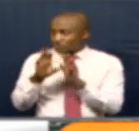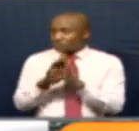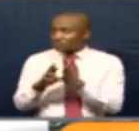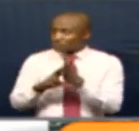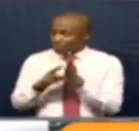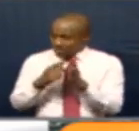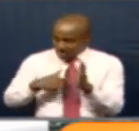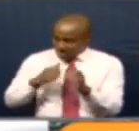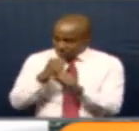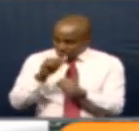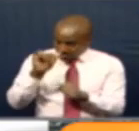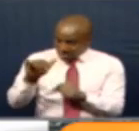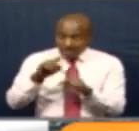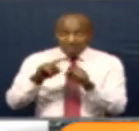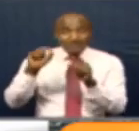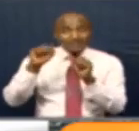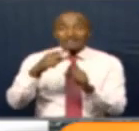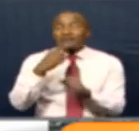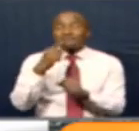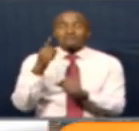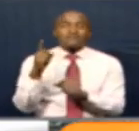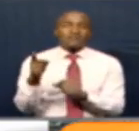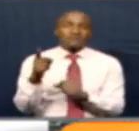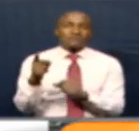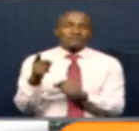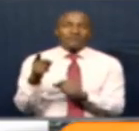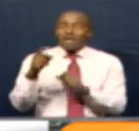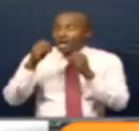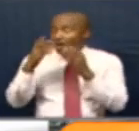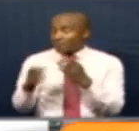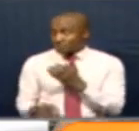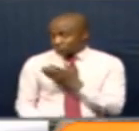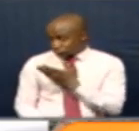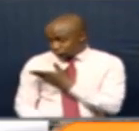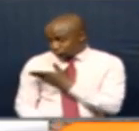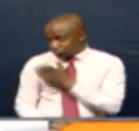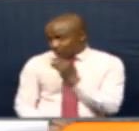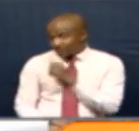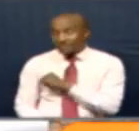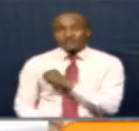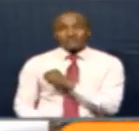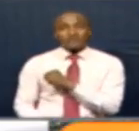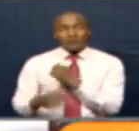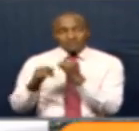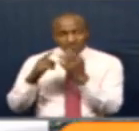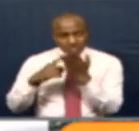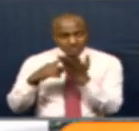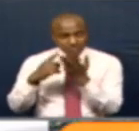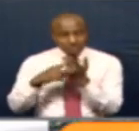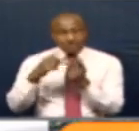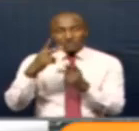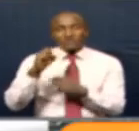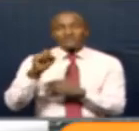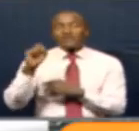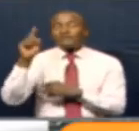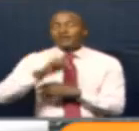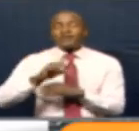that. But I can tell you that, and I don't know how many days now have gone, we're trying to count now, 25 days